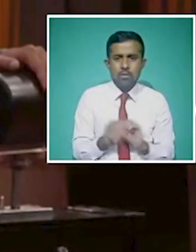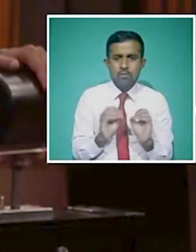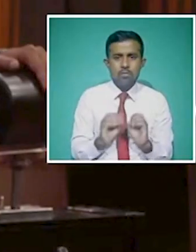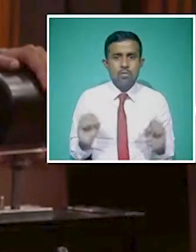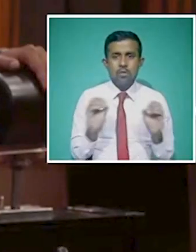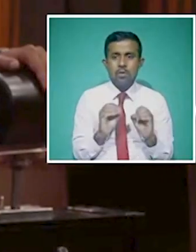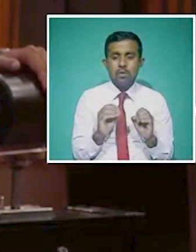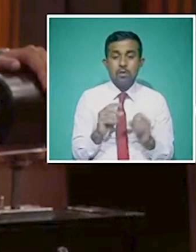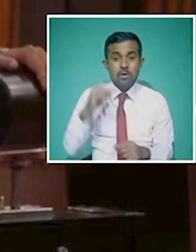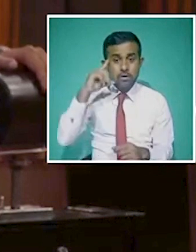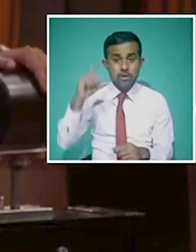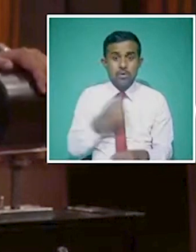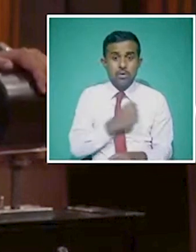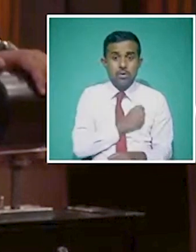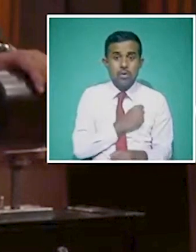embassy